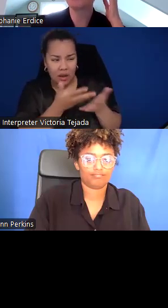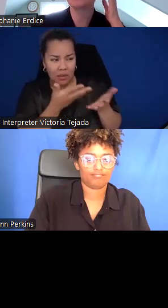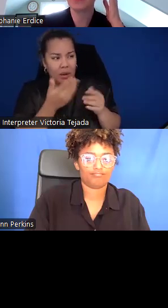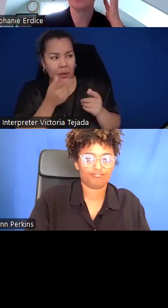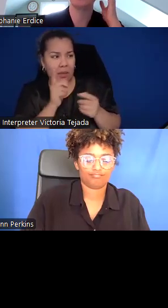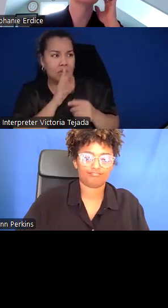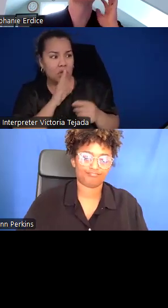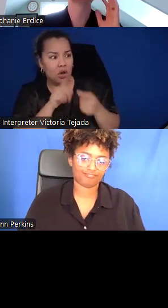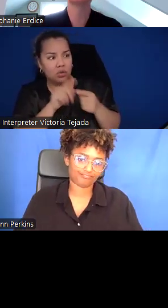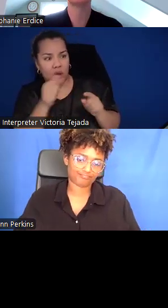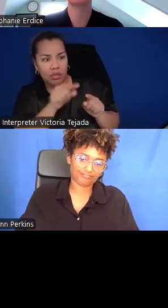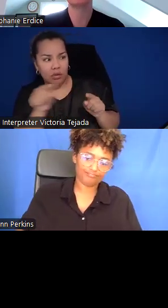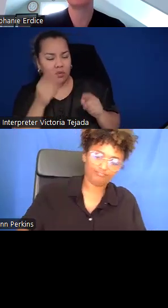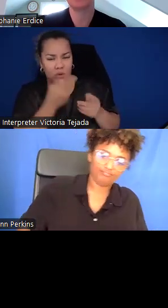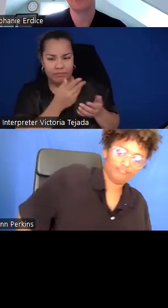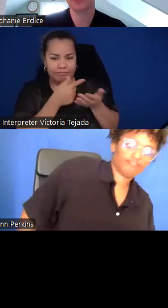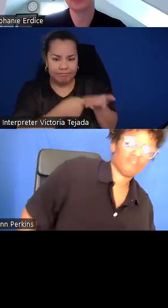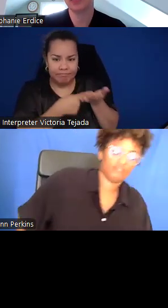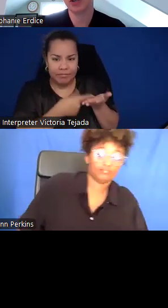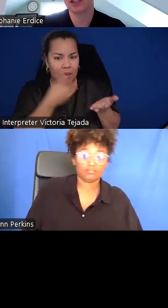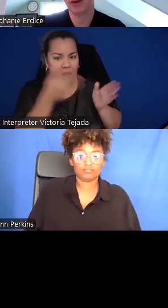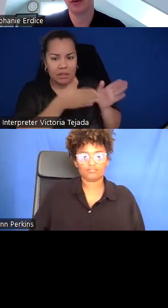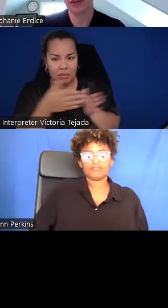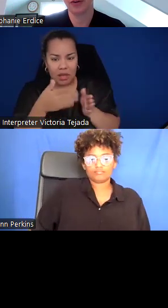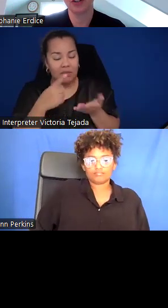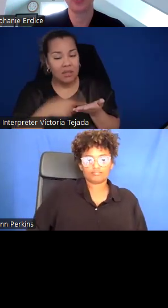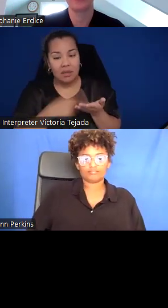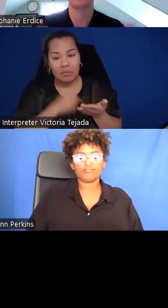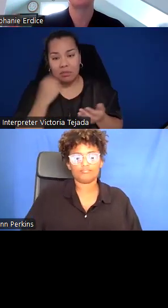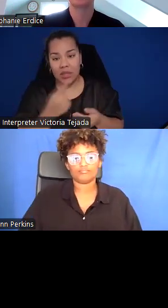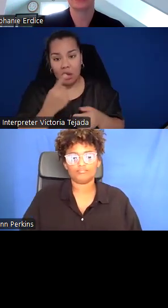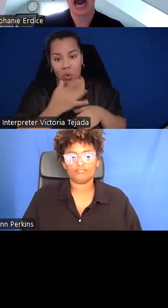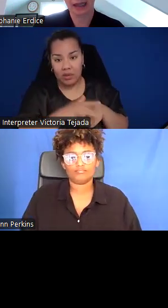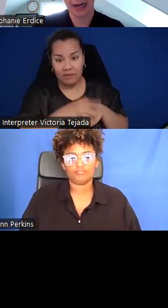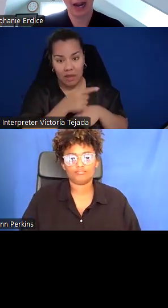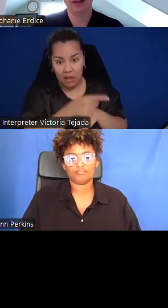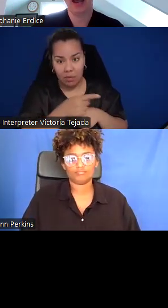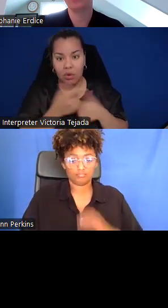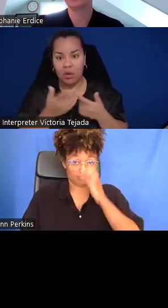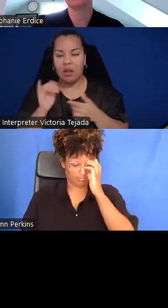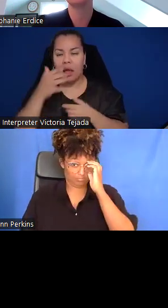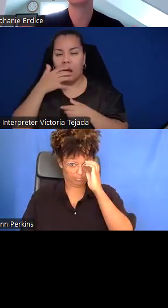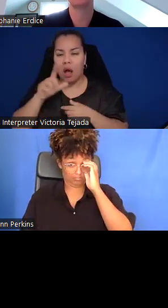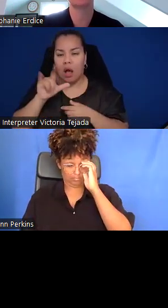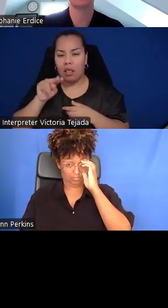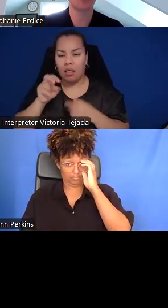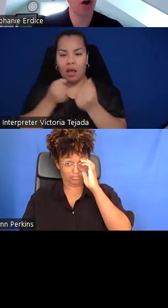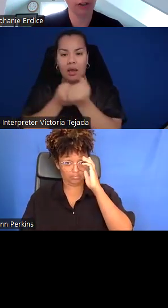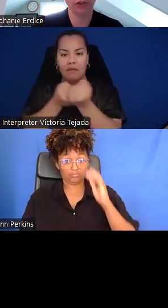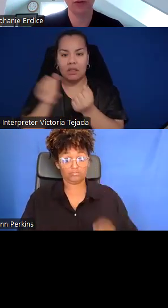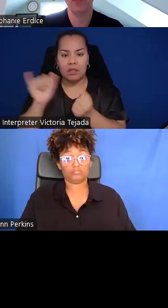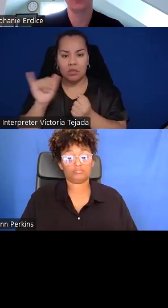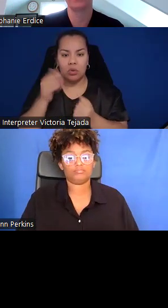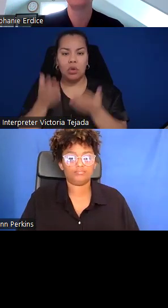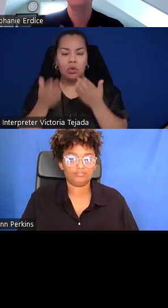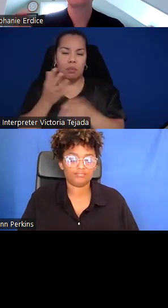Supervisors are not always available, especially if you're doing some of the advocacy we talked about earlier in the training, like hotline advocacy. So you might be getting a